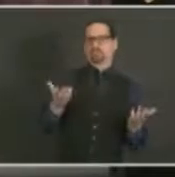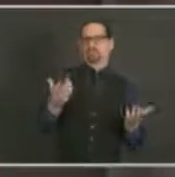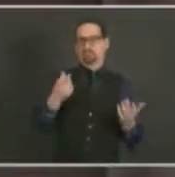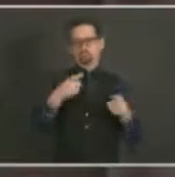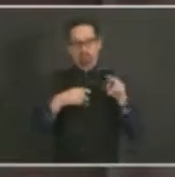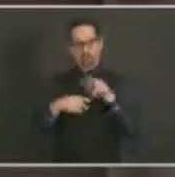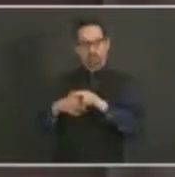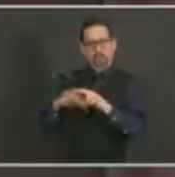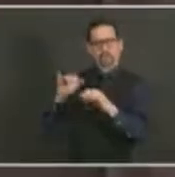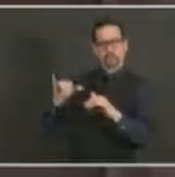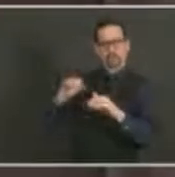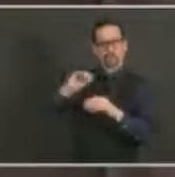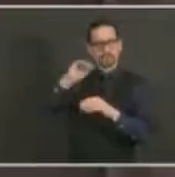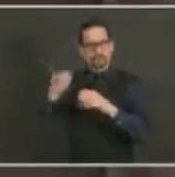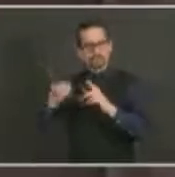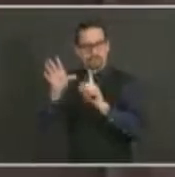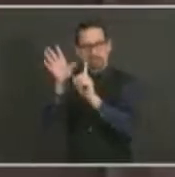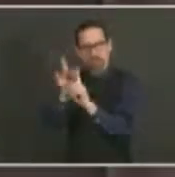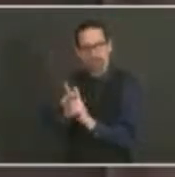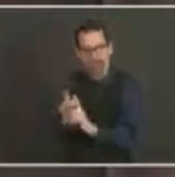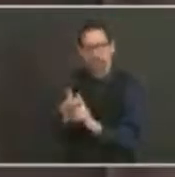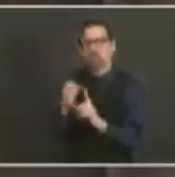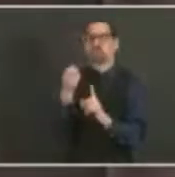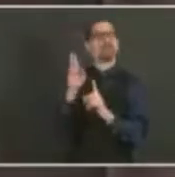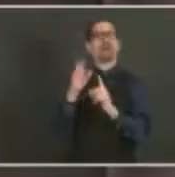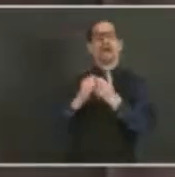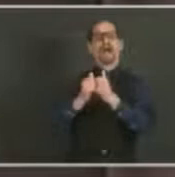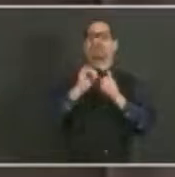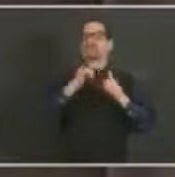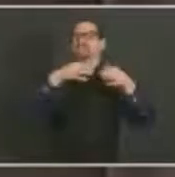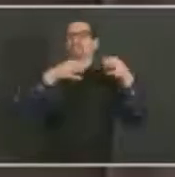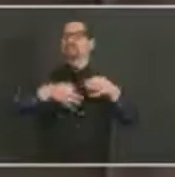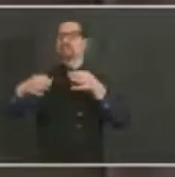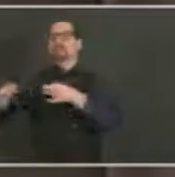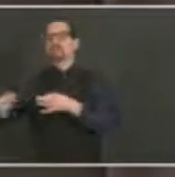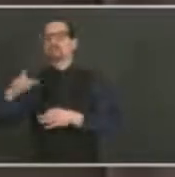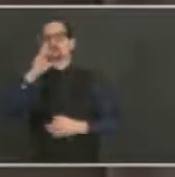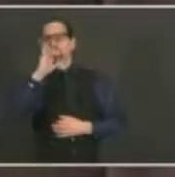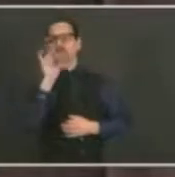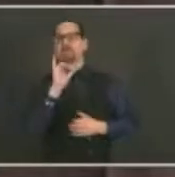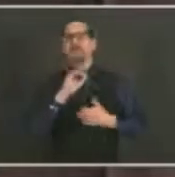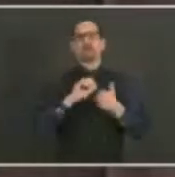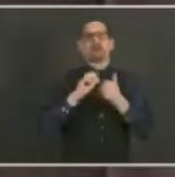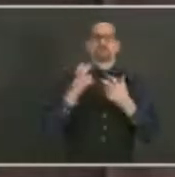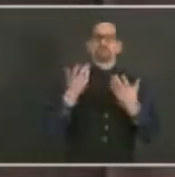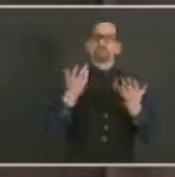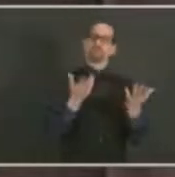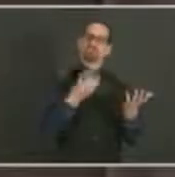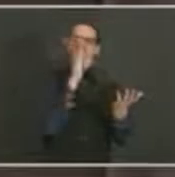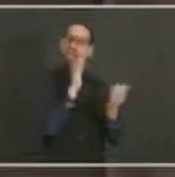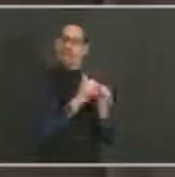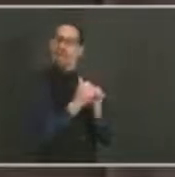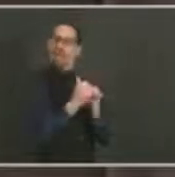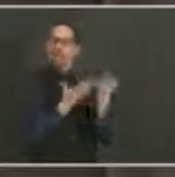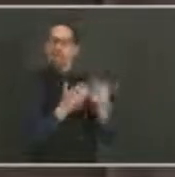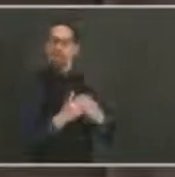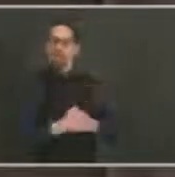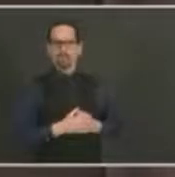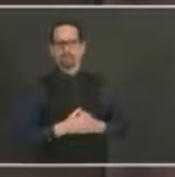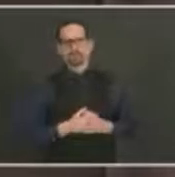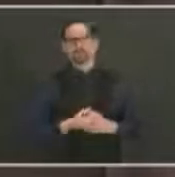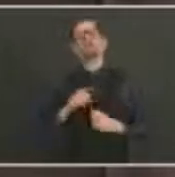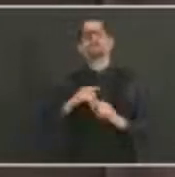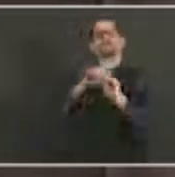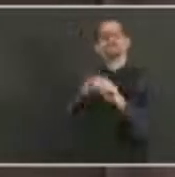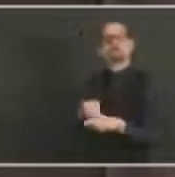down on restrictions. Can you share exactly what it has to look like here in the state to do that? It's essentially what the trends of our cases,